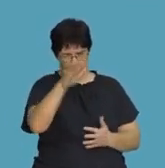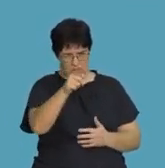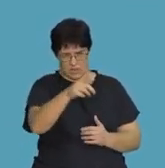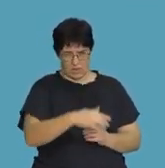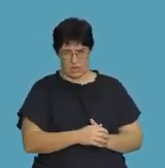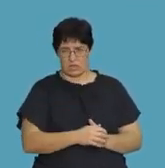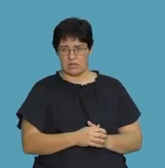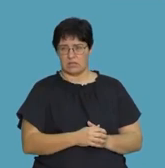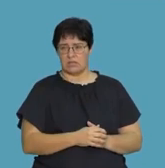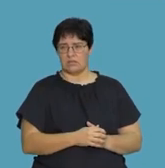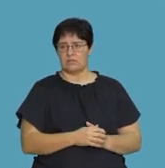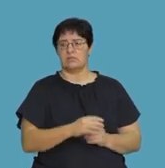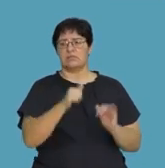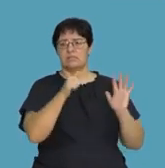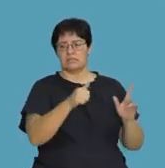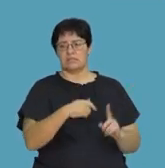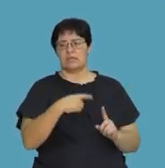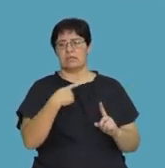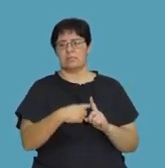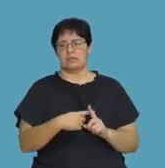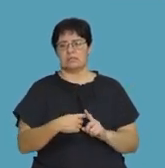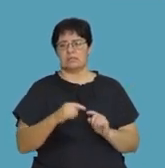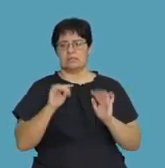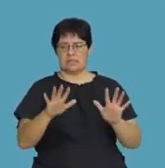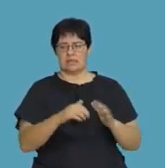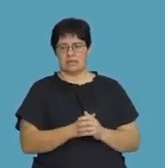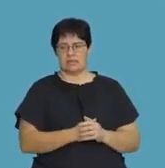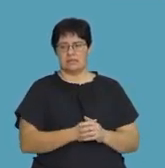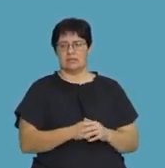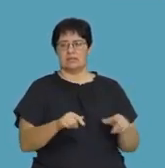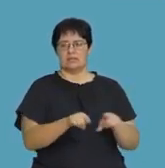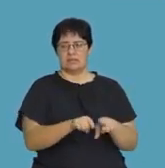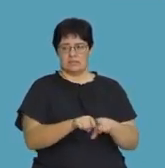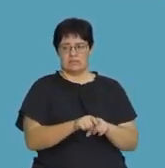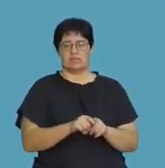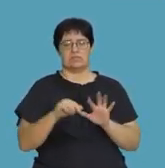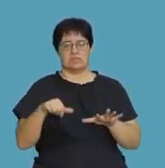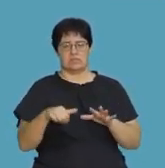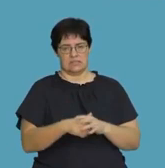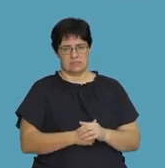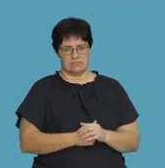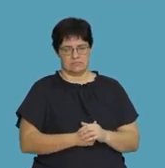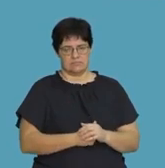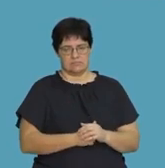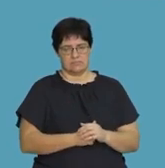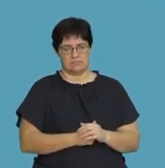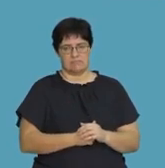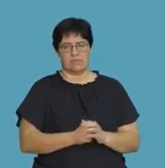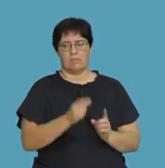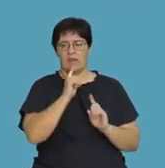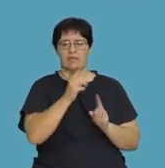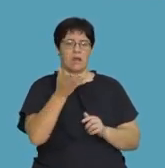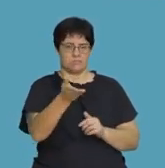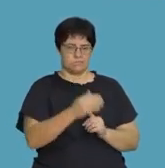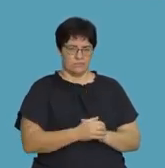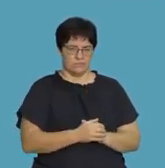know your square roots, guys, for the perfect squares. This will be 6 plus 10, which is definitely 16.